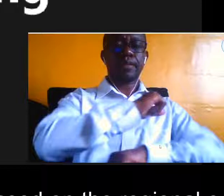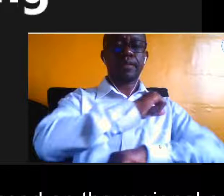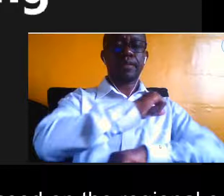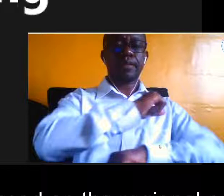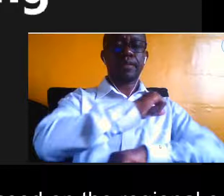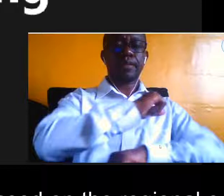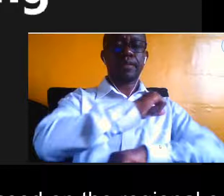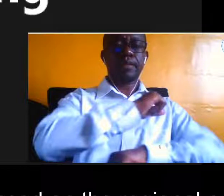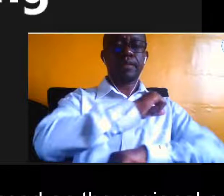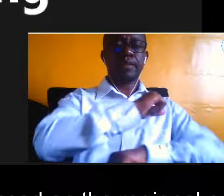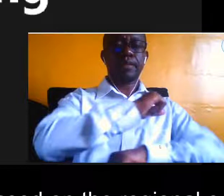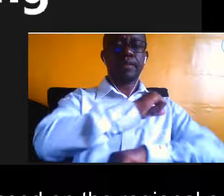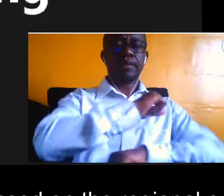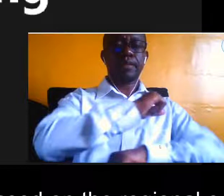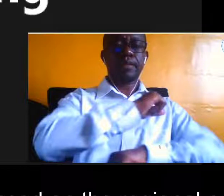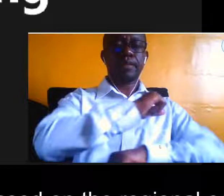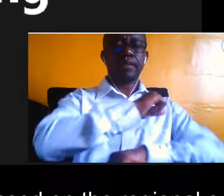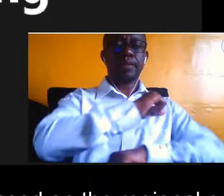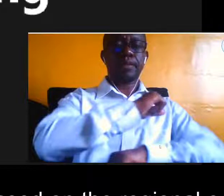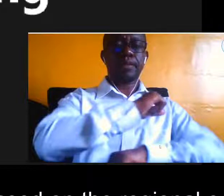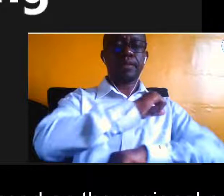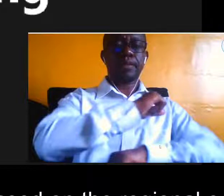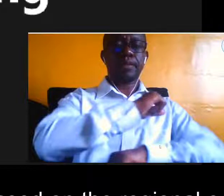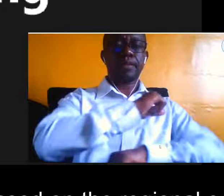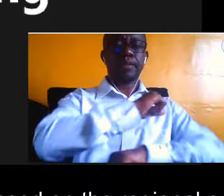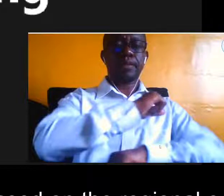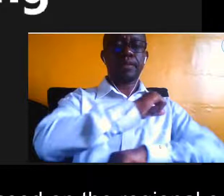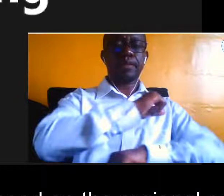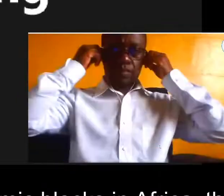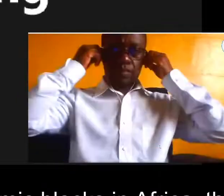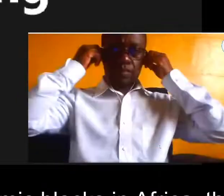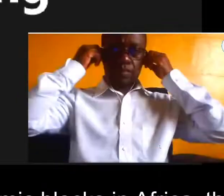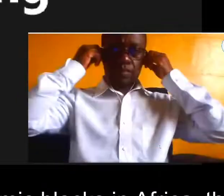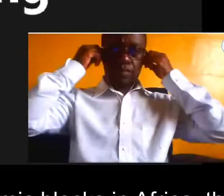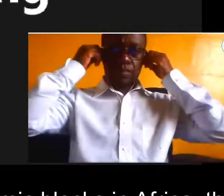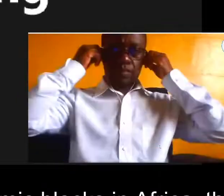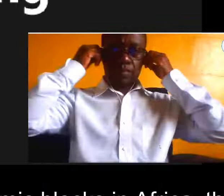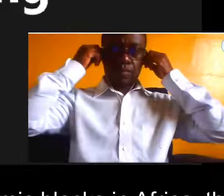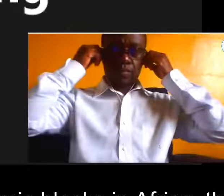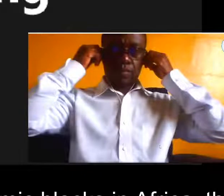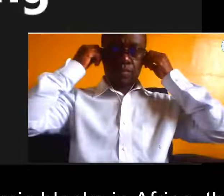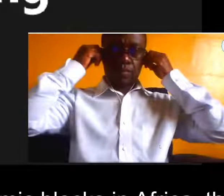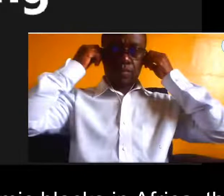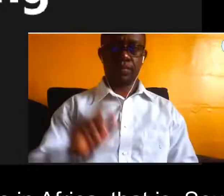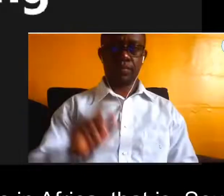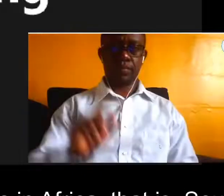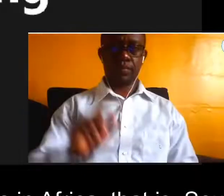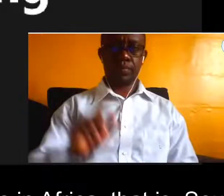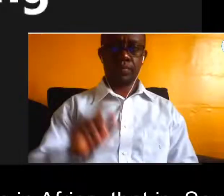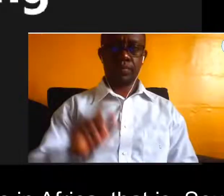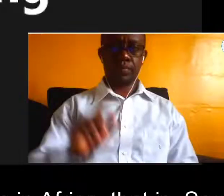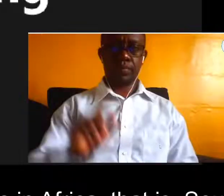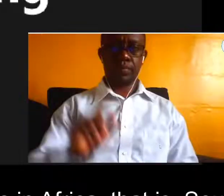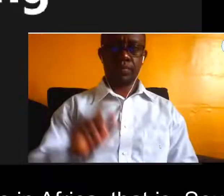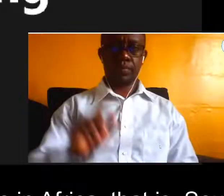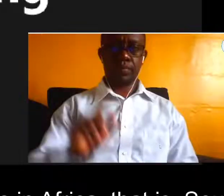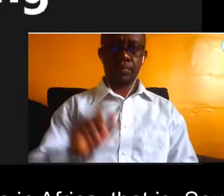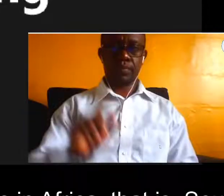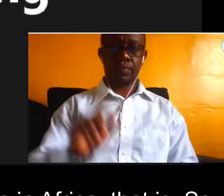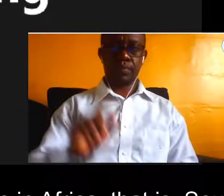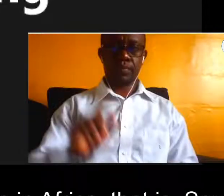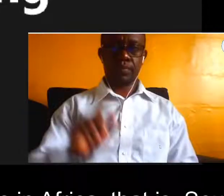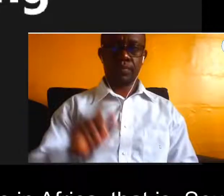So this is a brief from TEDESOM. This is what they say. TEDESOM Netherlands remarks to the